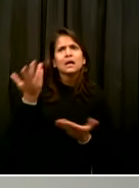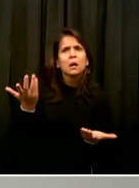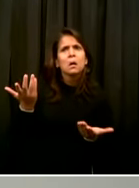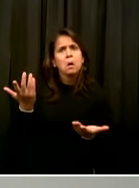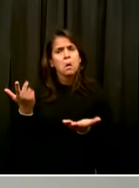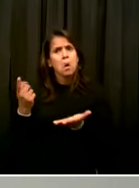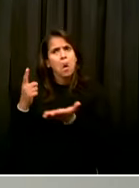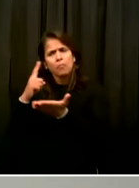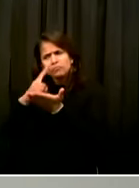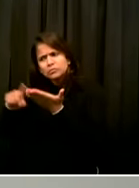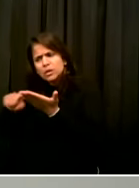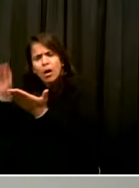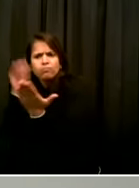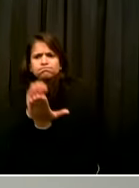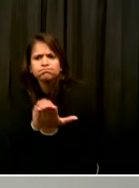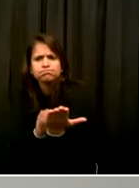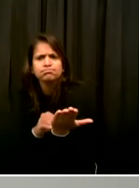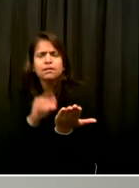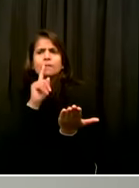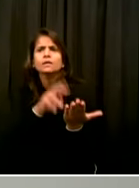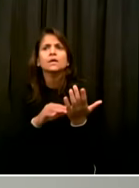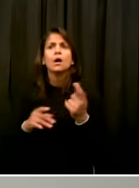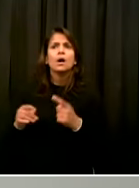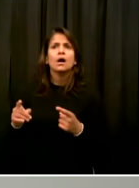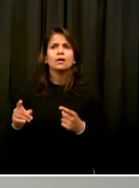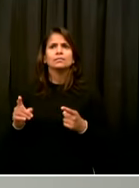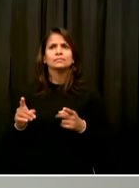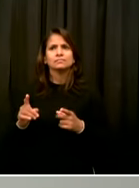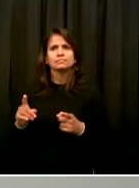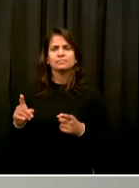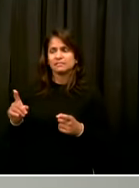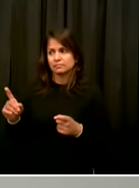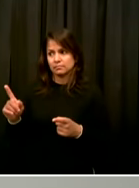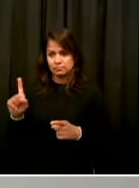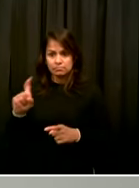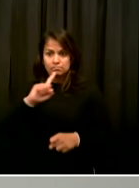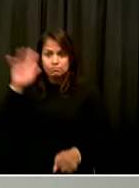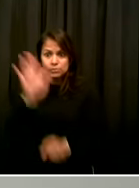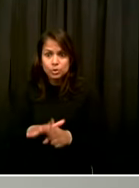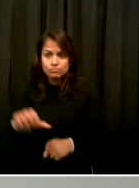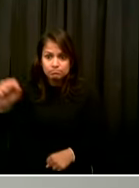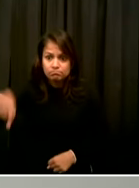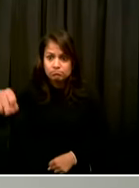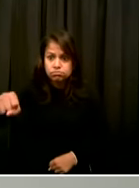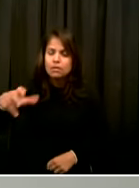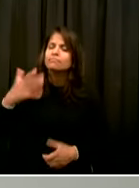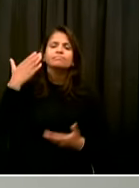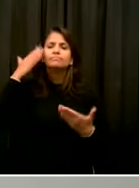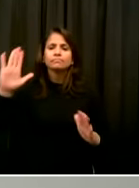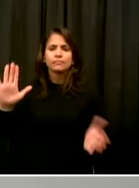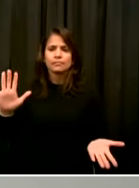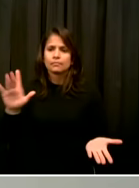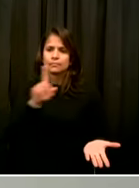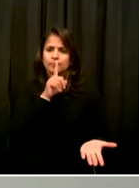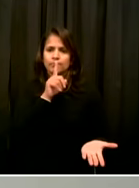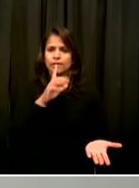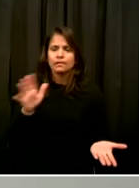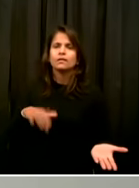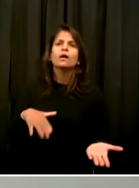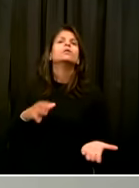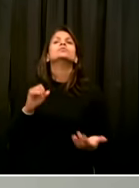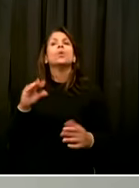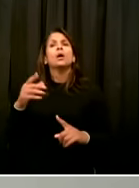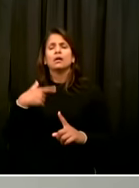a direction in changing your policy based on that. So it's just a long way of saying that we're absolutely looking at this and working on this, as the commissioner has